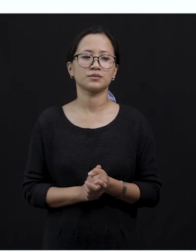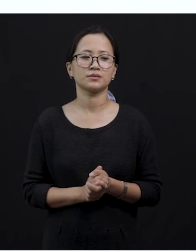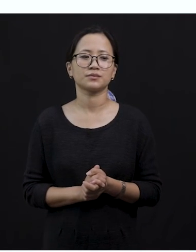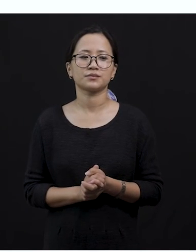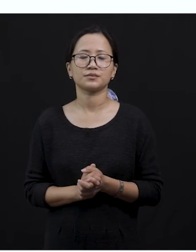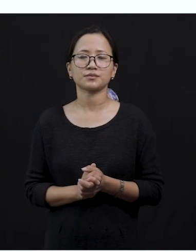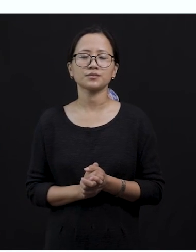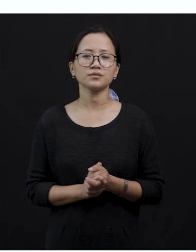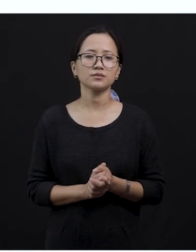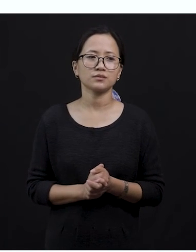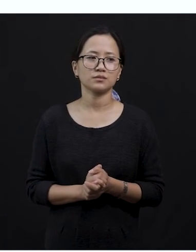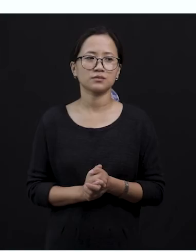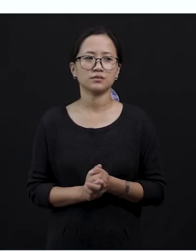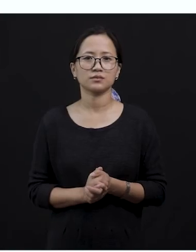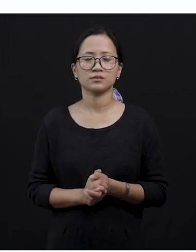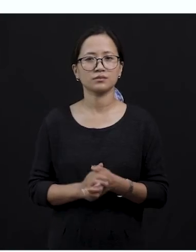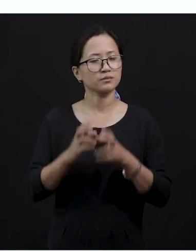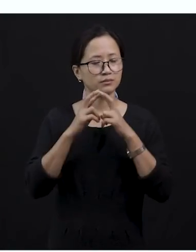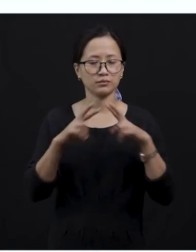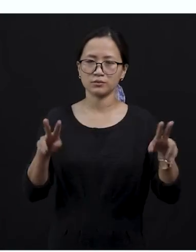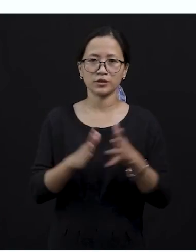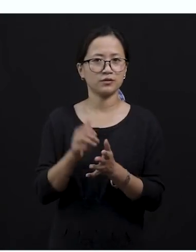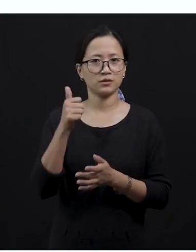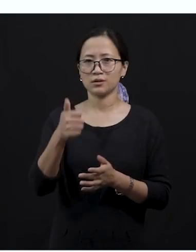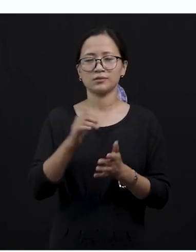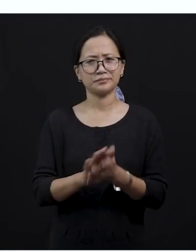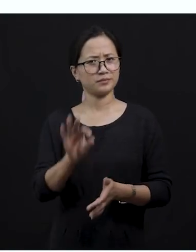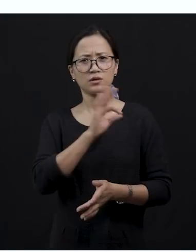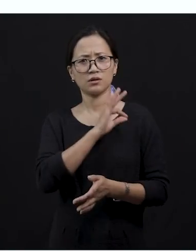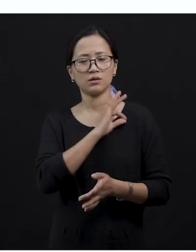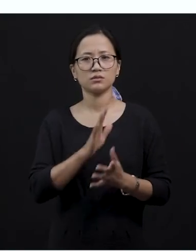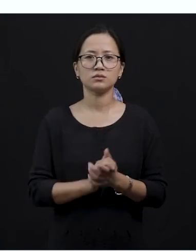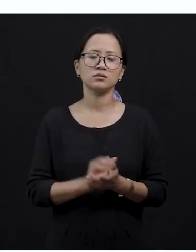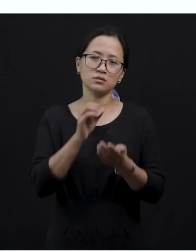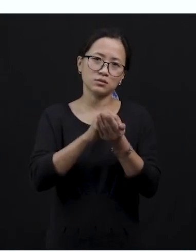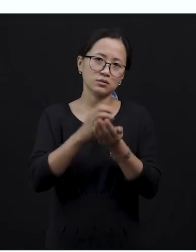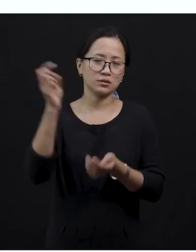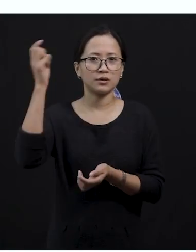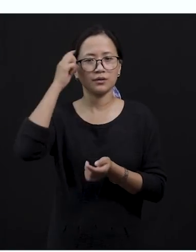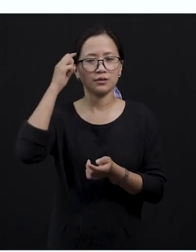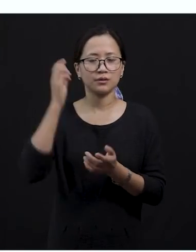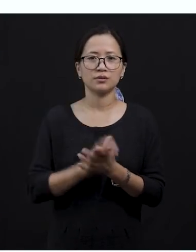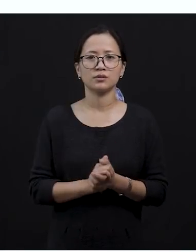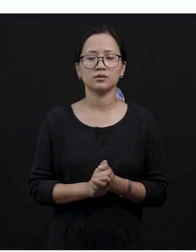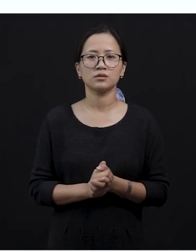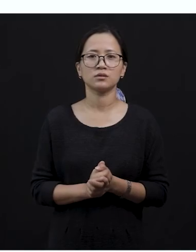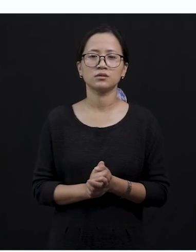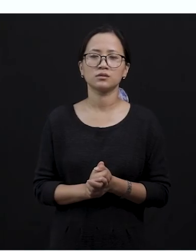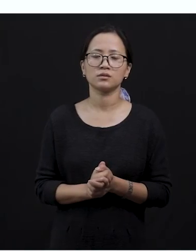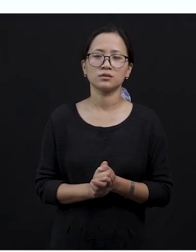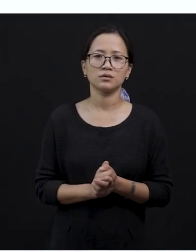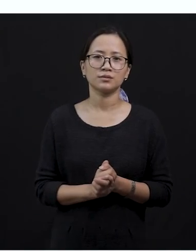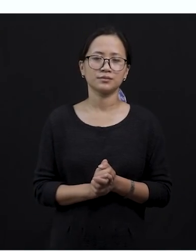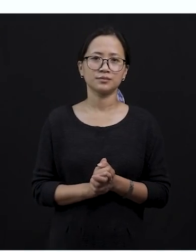sugar solution. Very good. Very interesting, isn't it, children? So you have to keep all these things in mind. The three types of matter are what? The